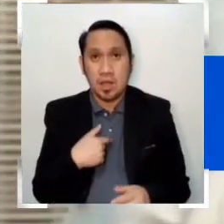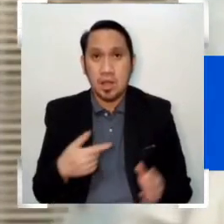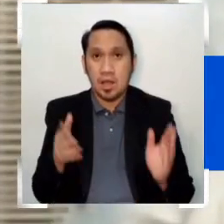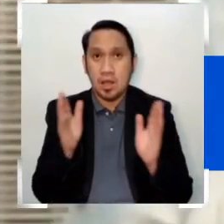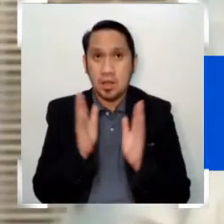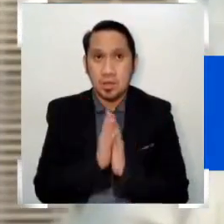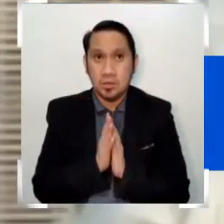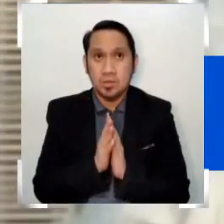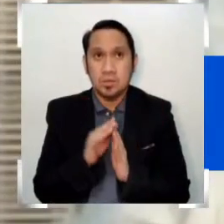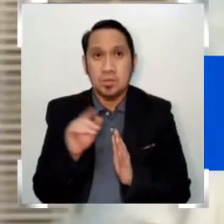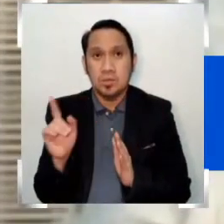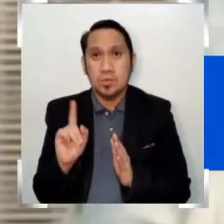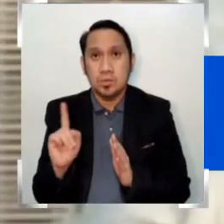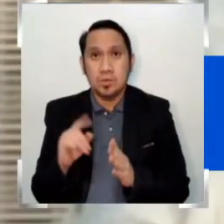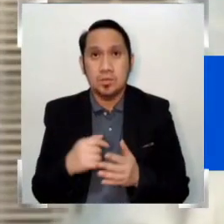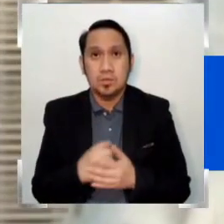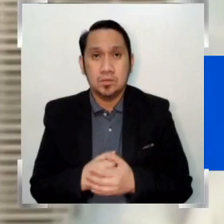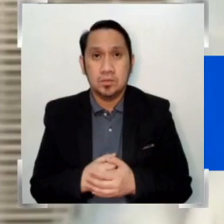is